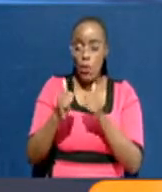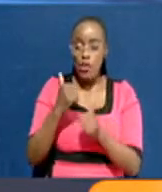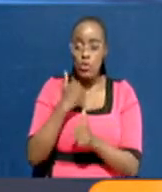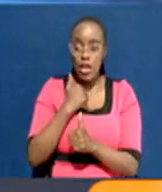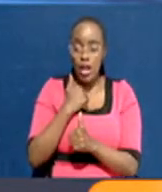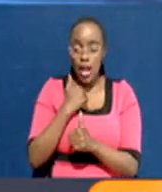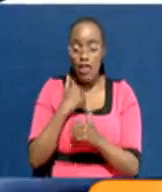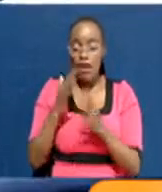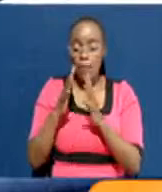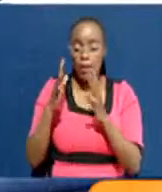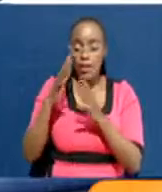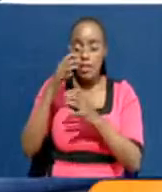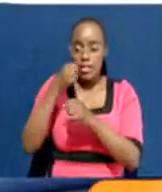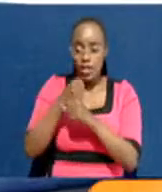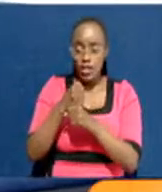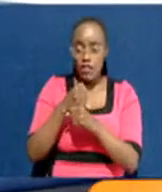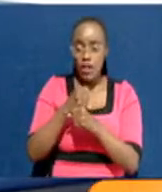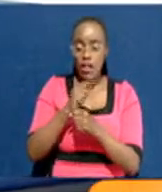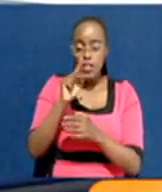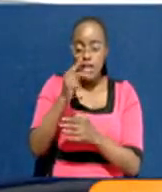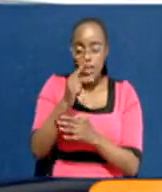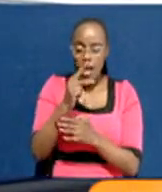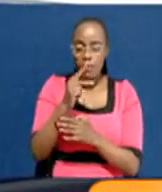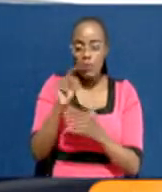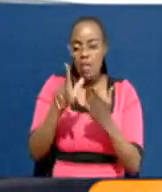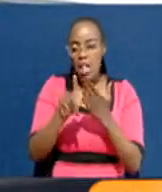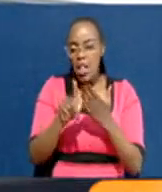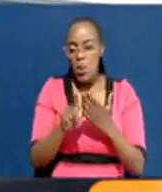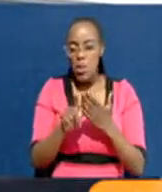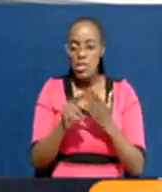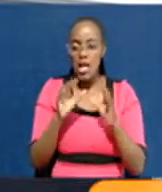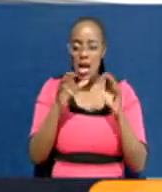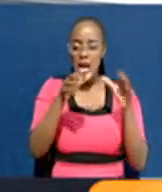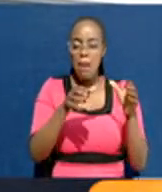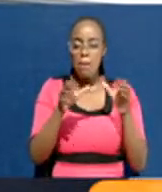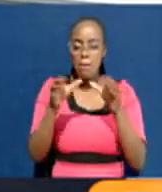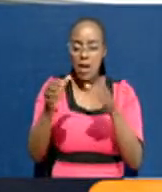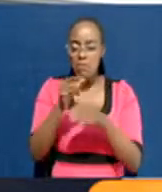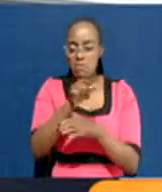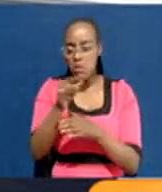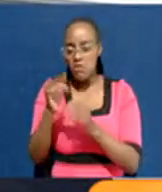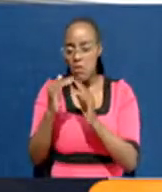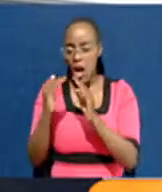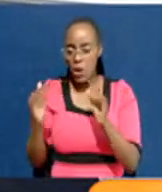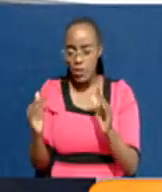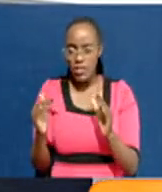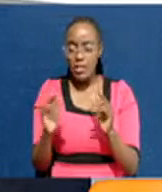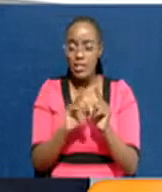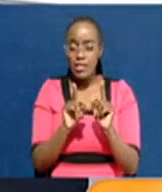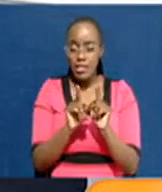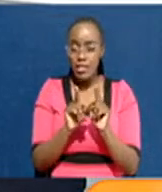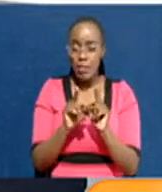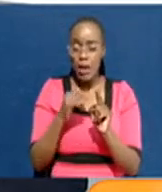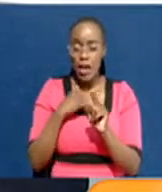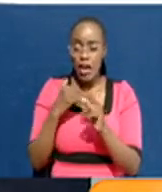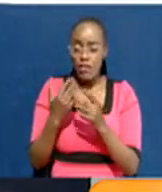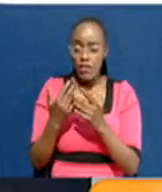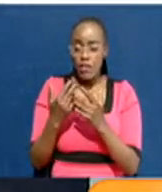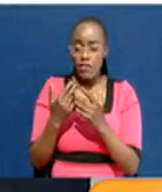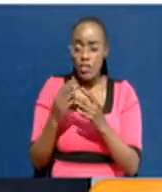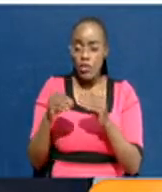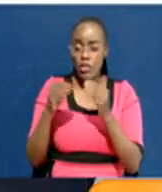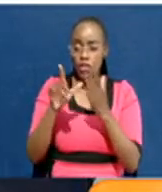great shareholder of Kenya Mortgage Refinance Company. We indeed were the arrangers for the bond